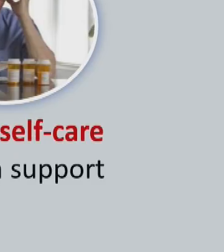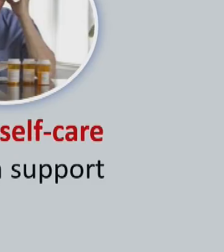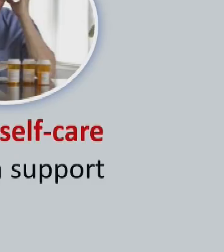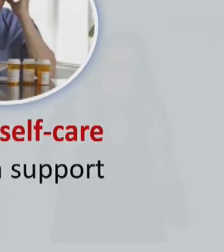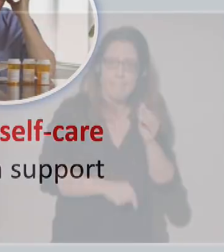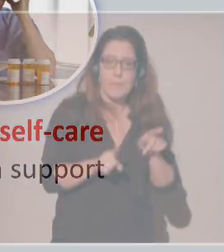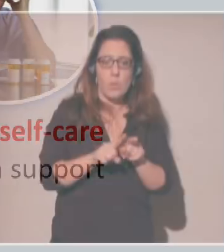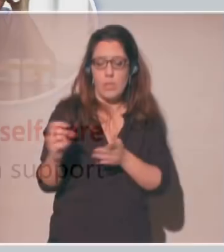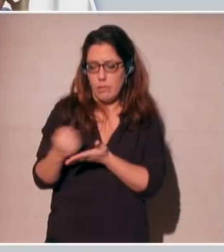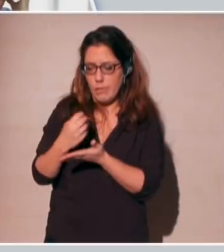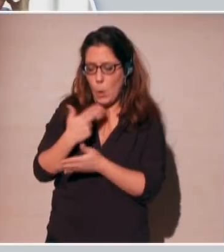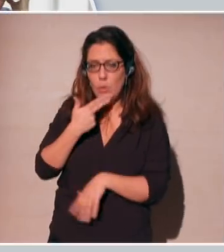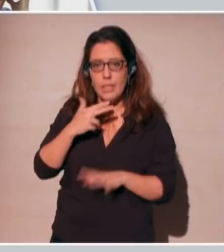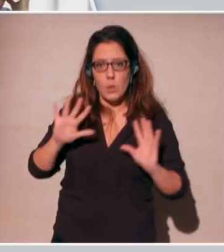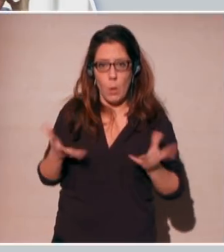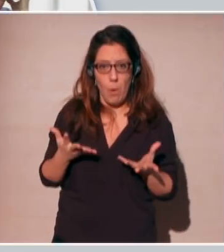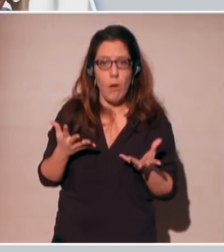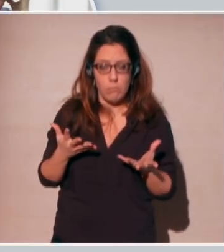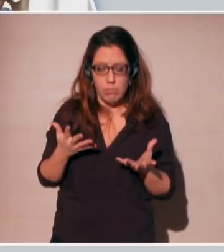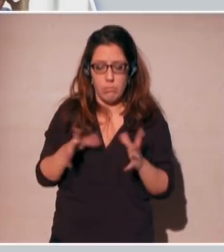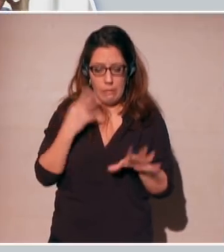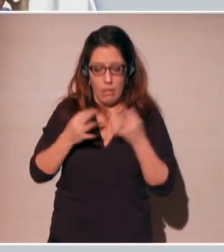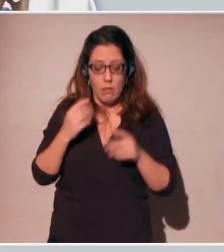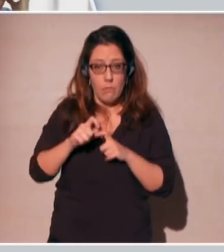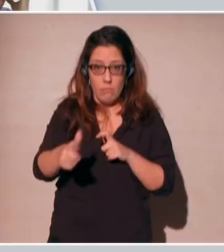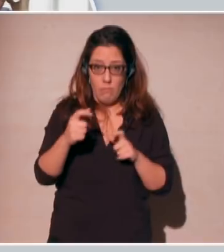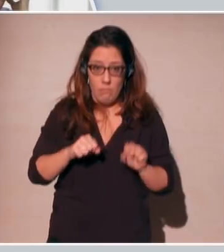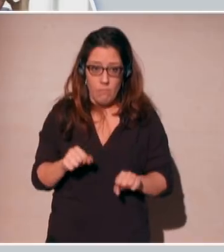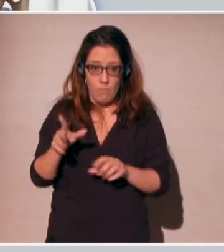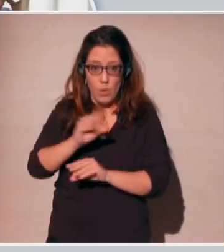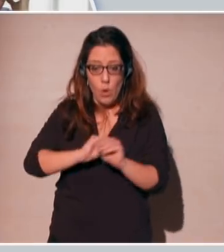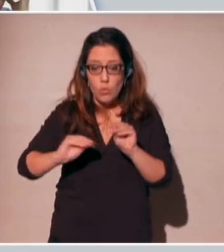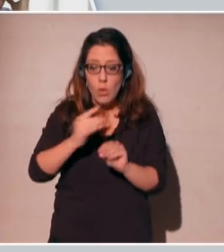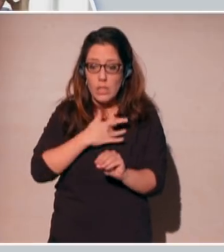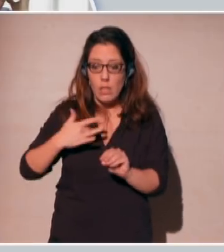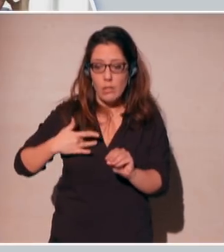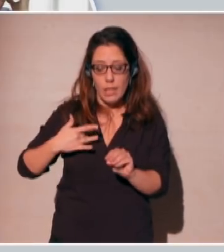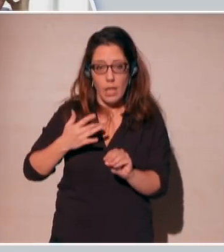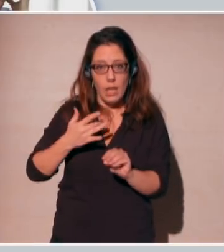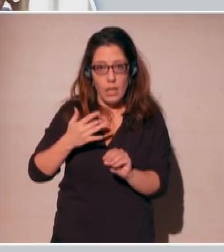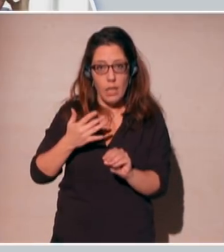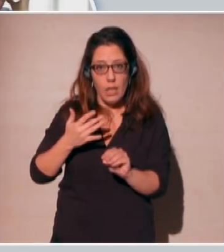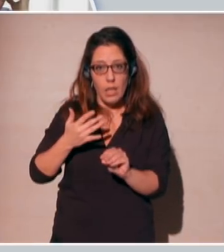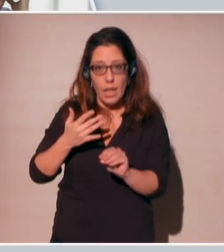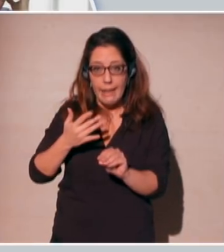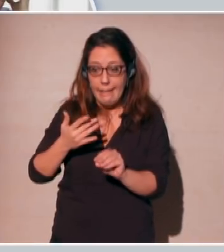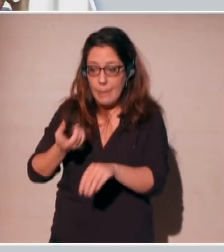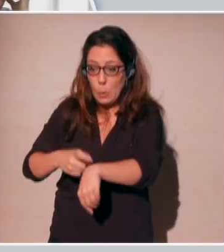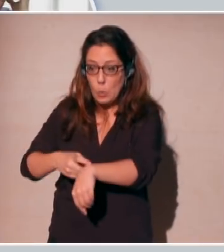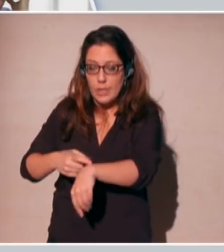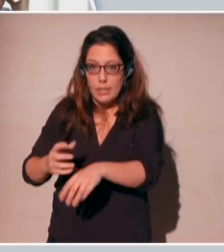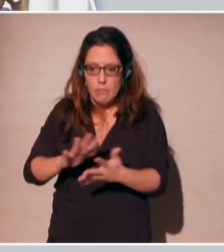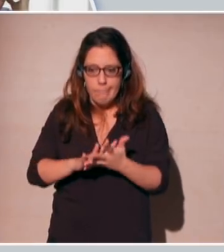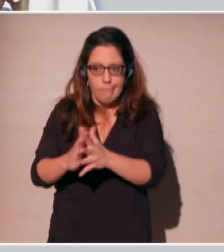reactive to proactive. We saw that we can improve the test accuracy of the test we're doing and find hidden within